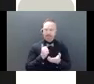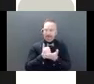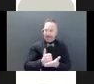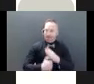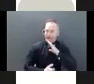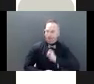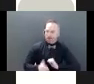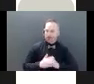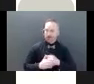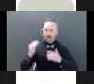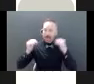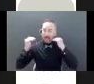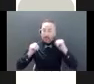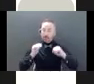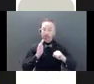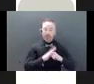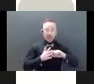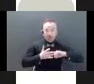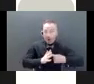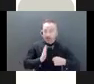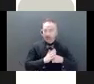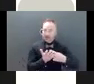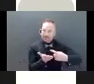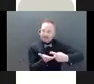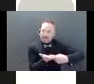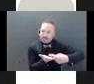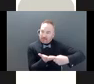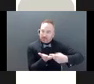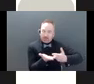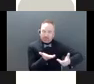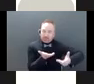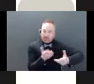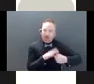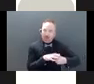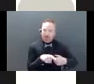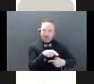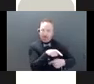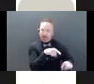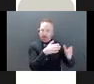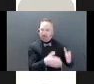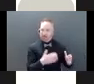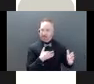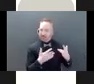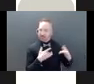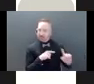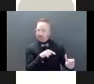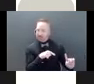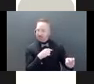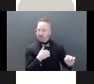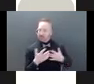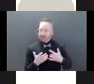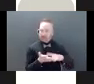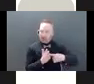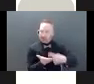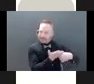conversation with someone you may be concerned about, and playing a prevention role in protecting the rights and well-being of older adults,